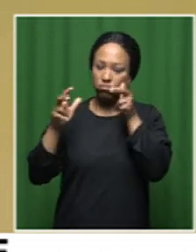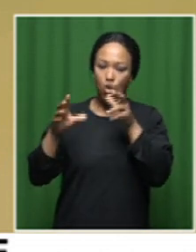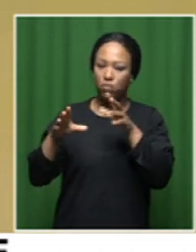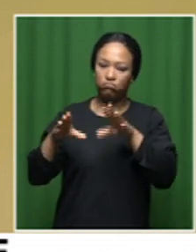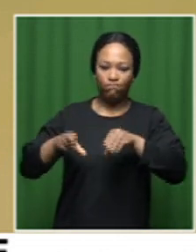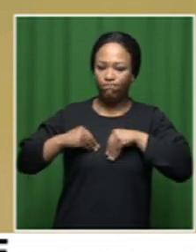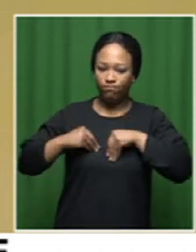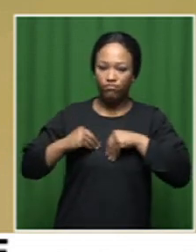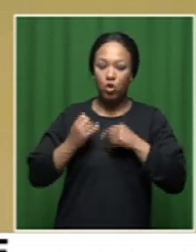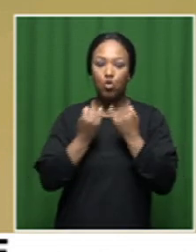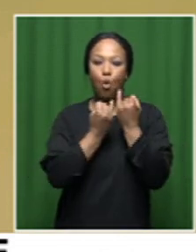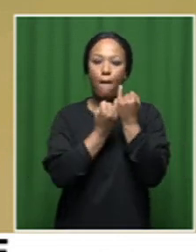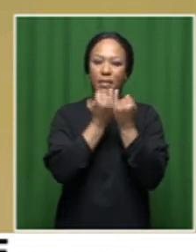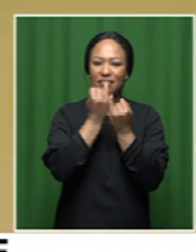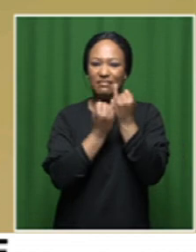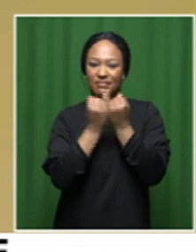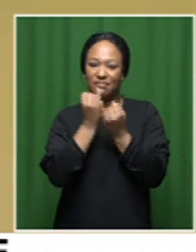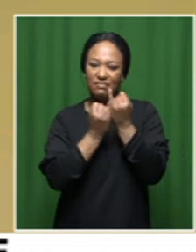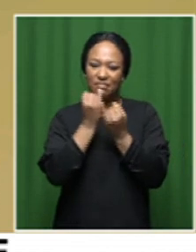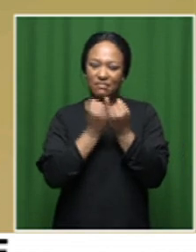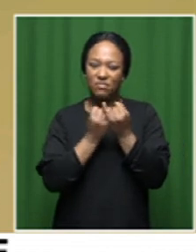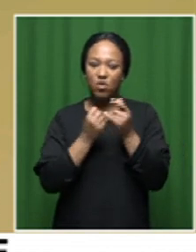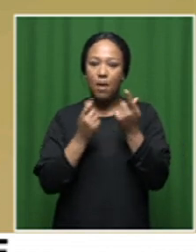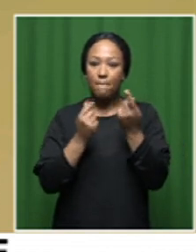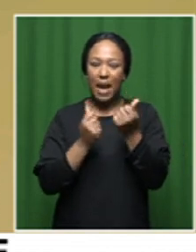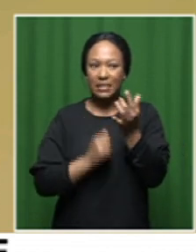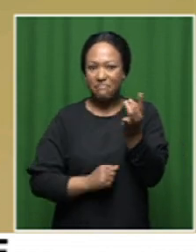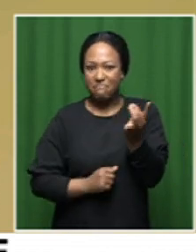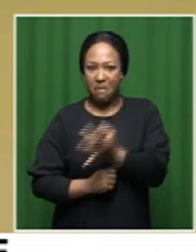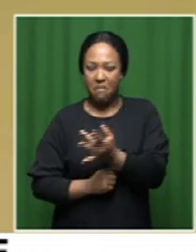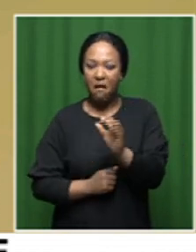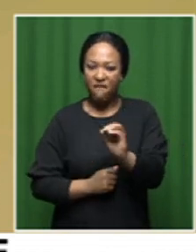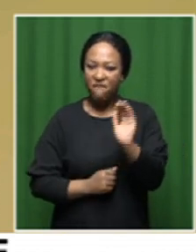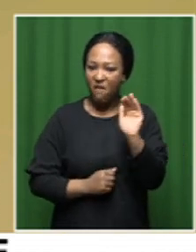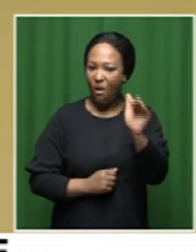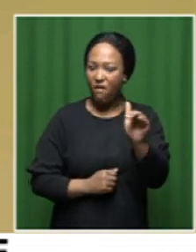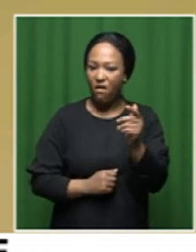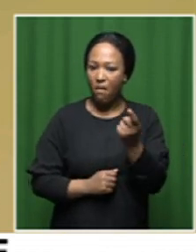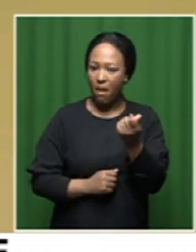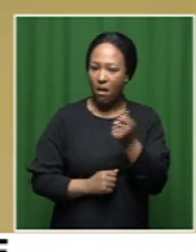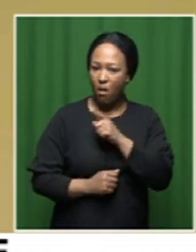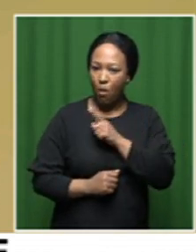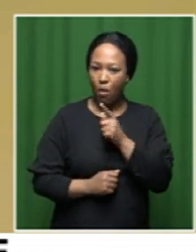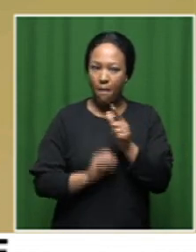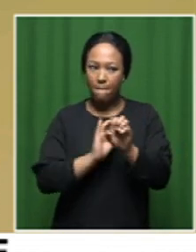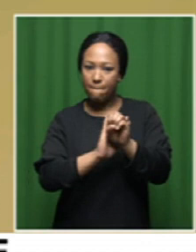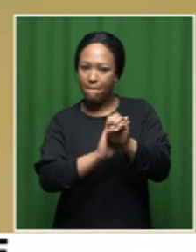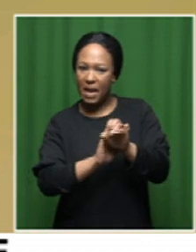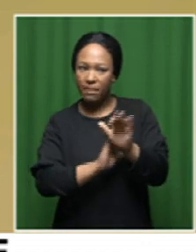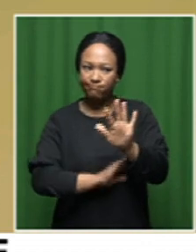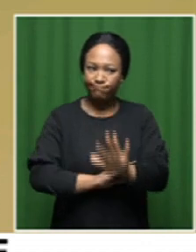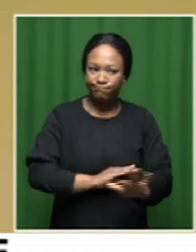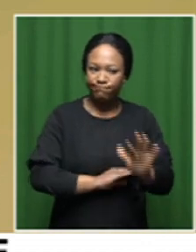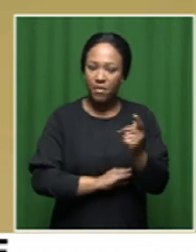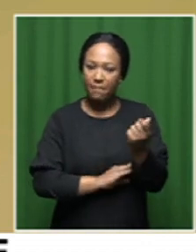and who you are competing against. And the biggest thing we see is overpricing. So, buyers look at the market overestimating the price of their